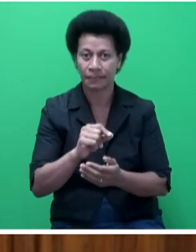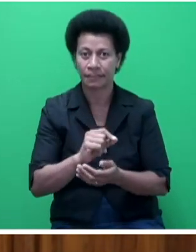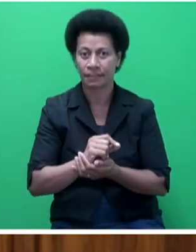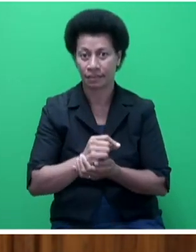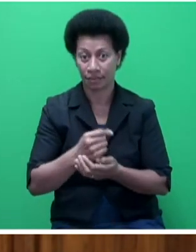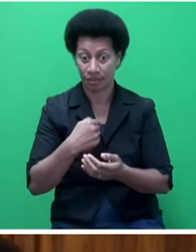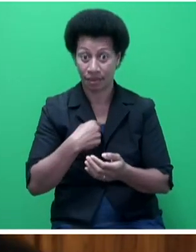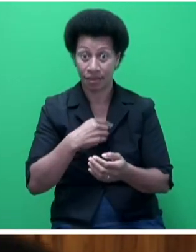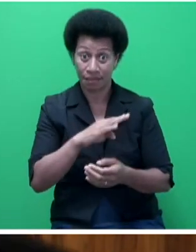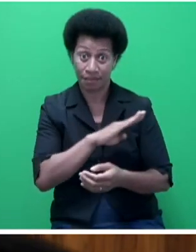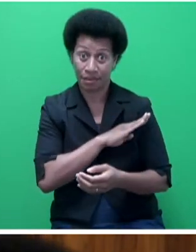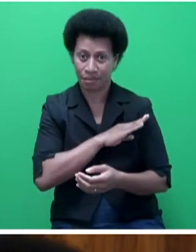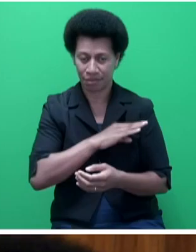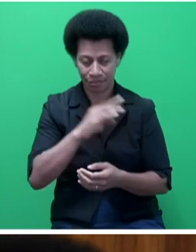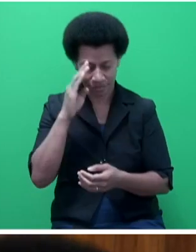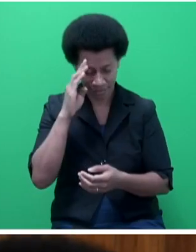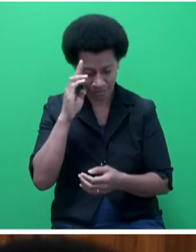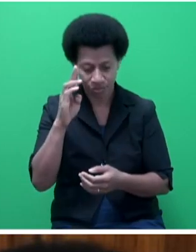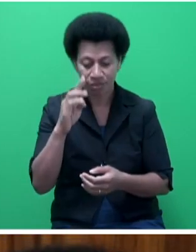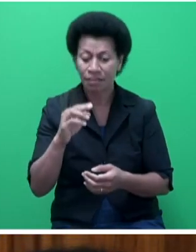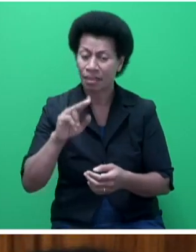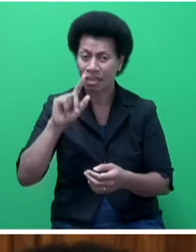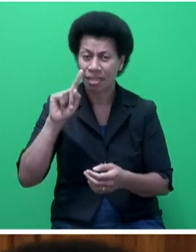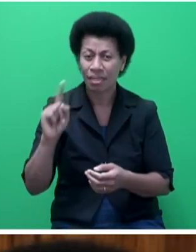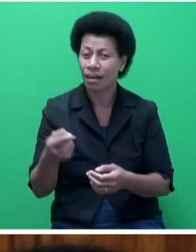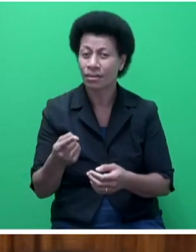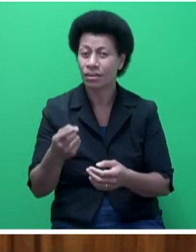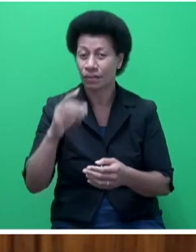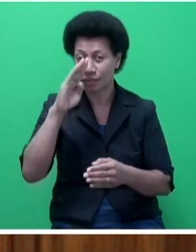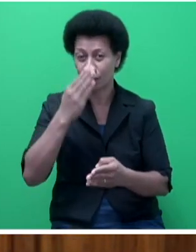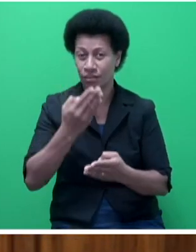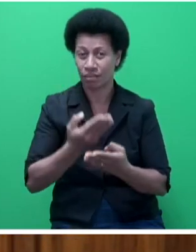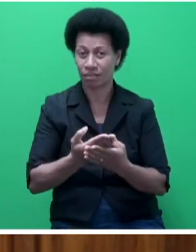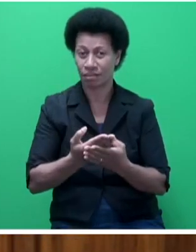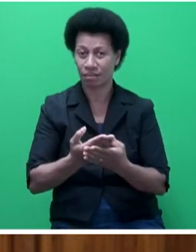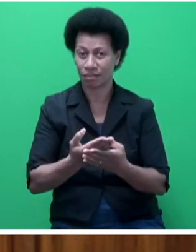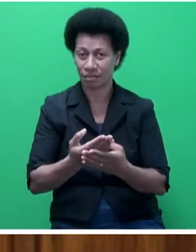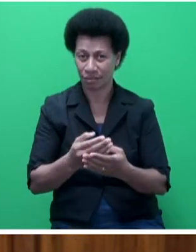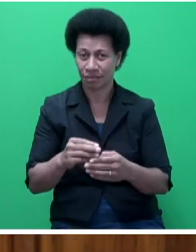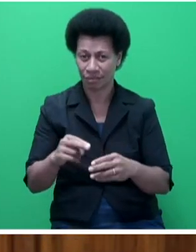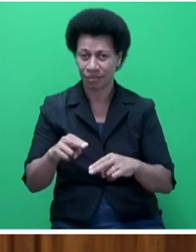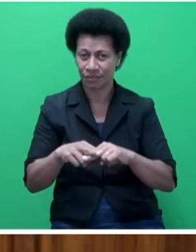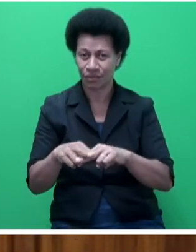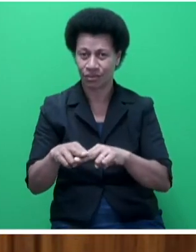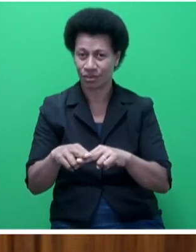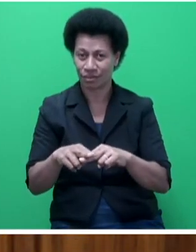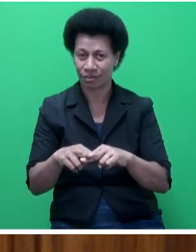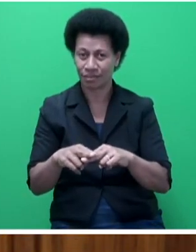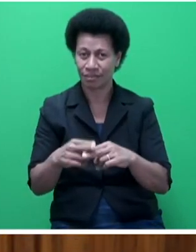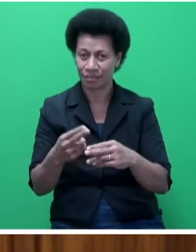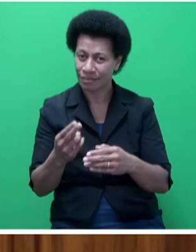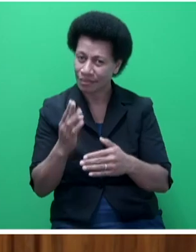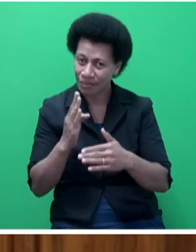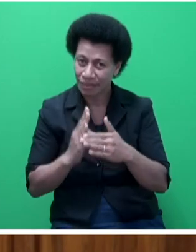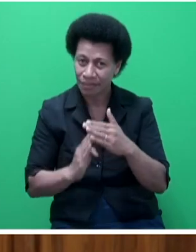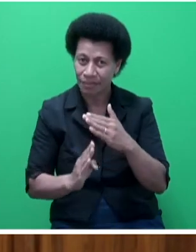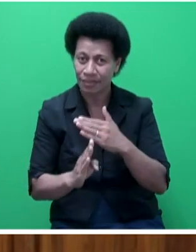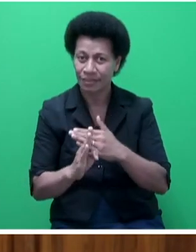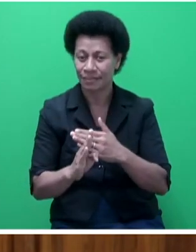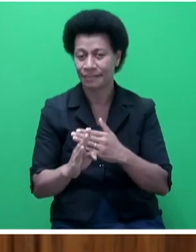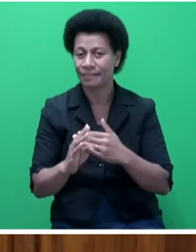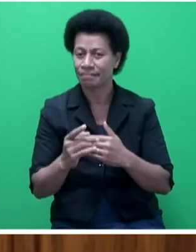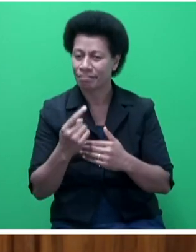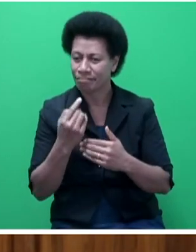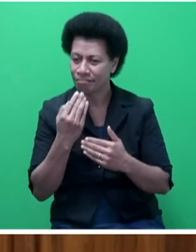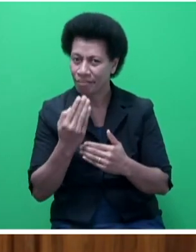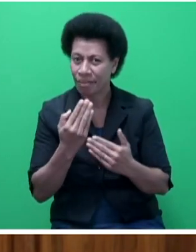thousands of Fijian students out there who are benefiting from this. I only wish provision of free education